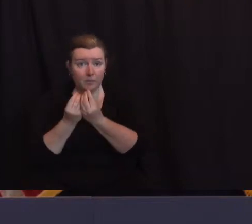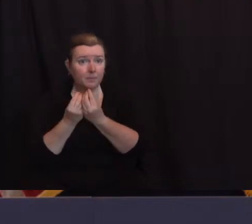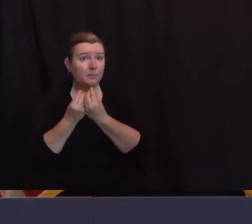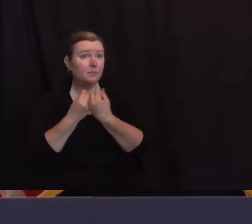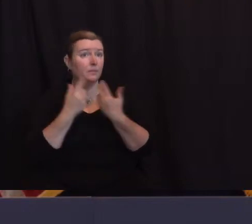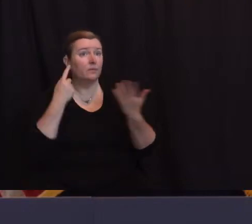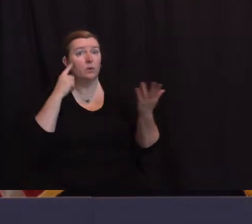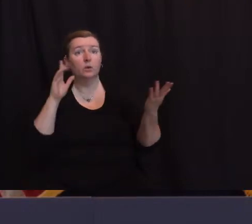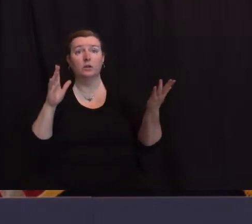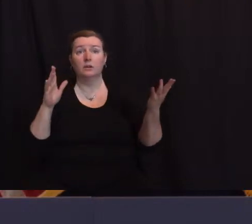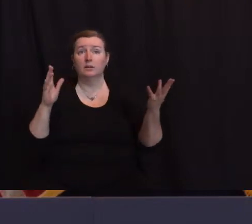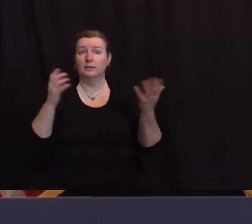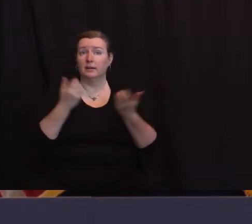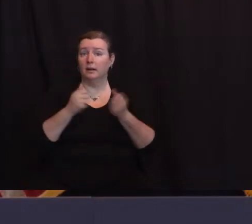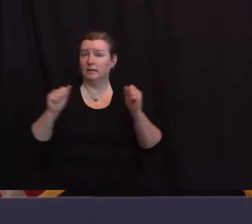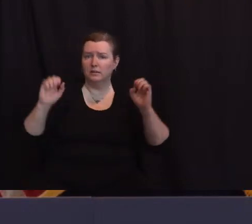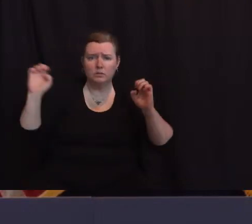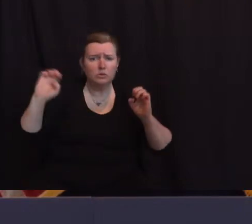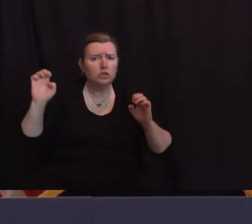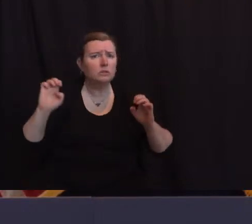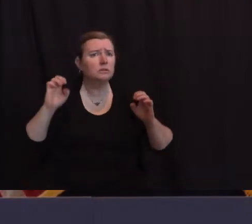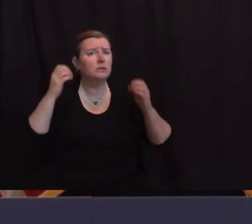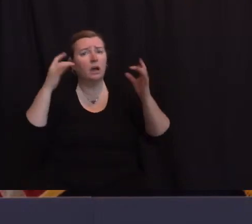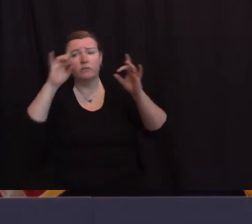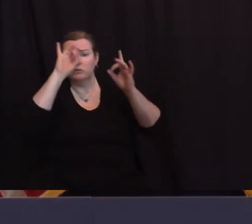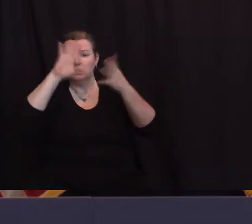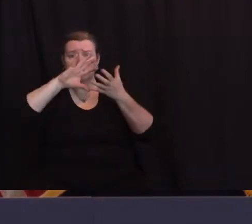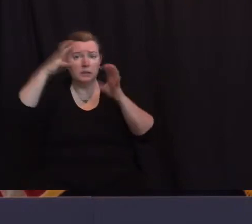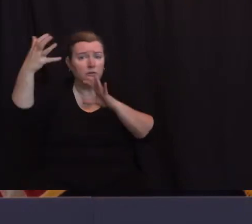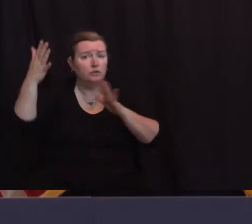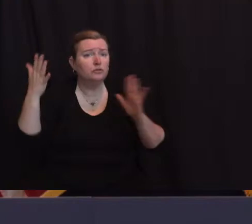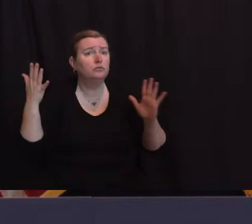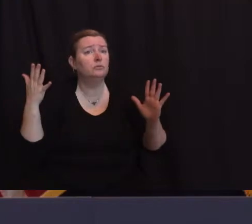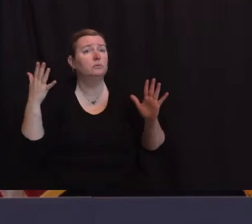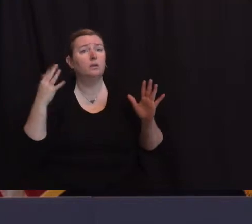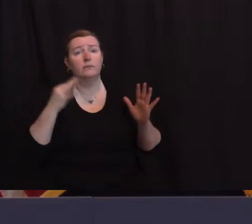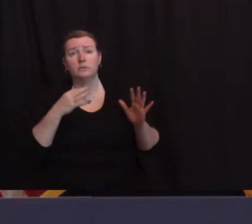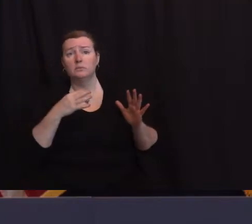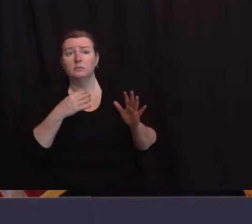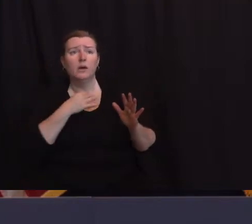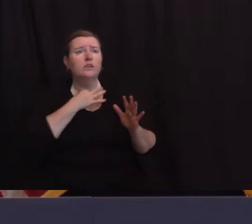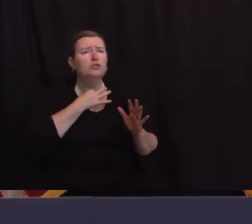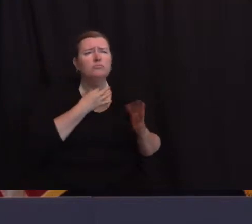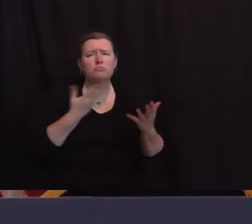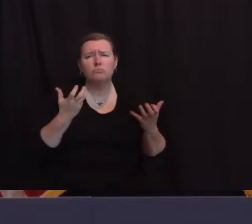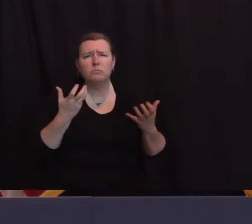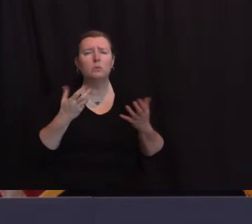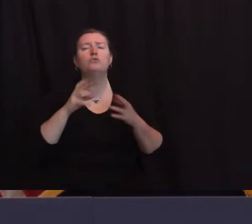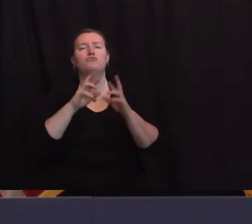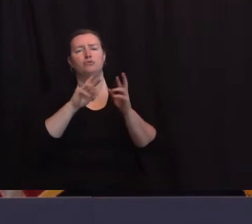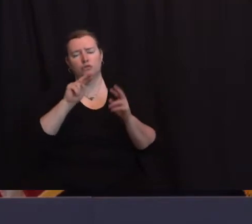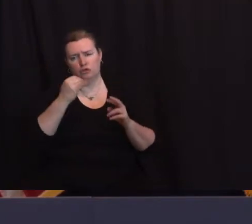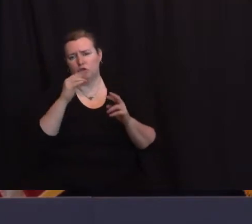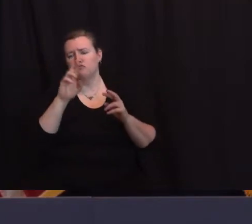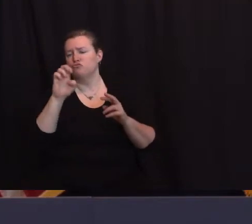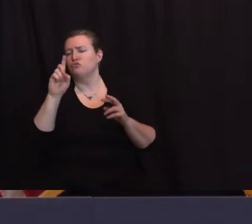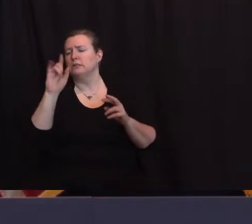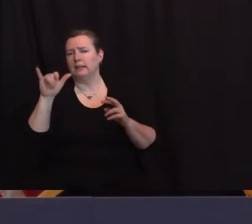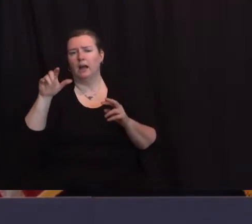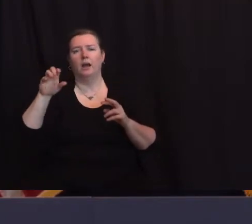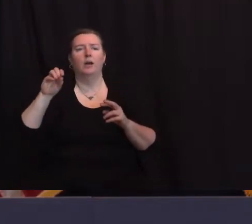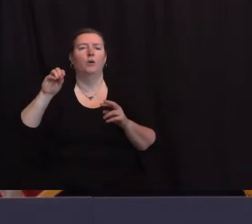all hazards and all emergencies to ready.nj.gov, ready.nj.gov, just for to have